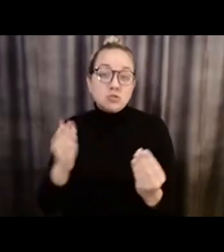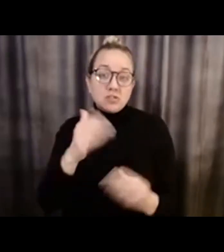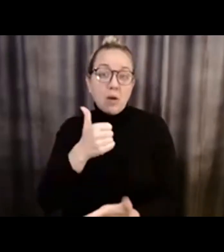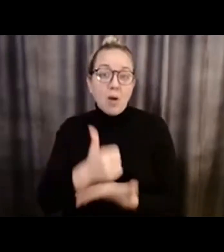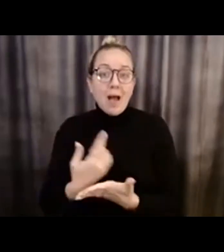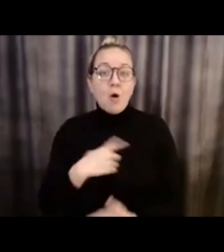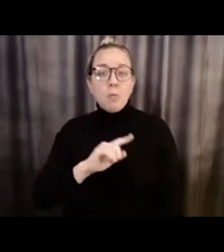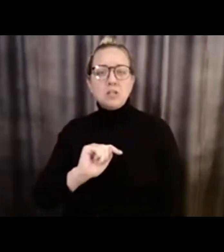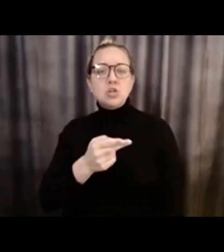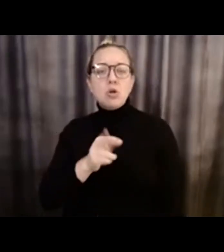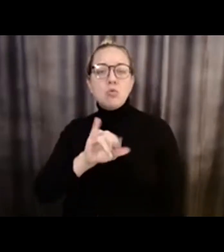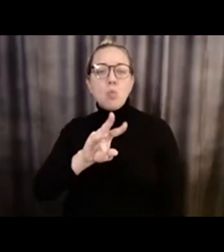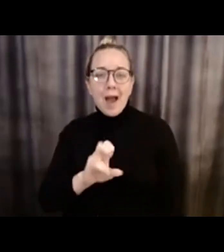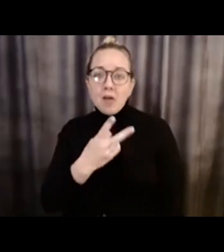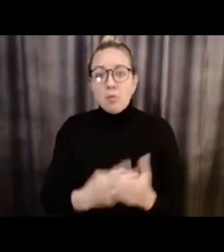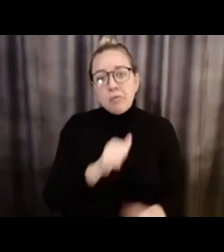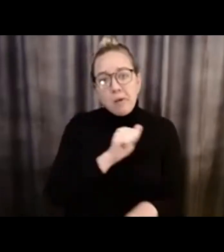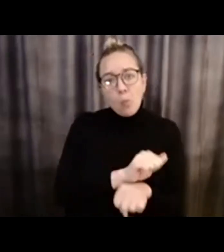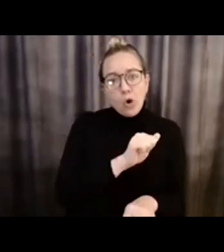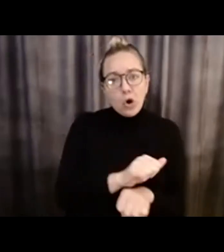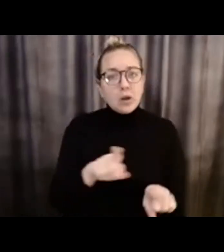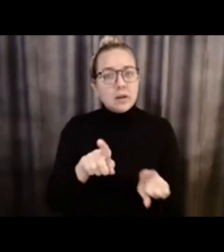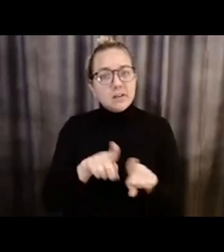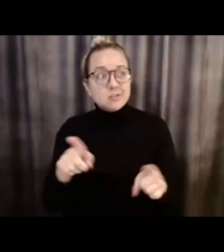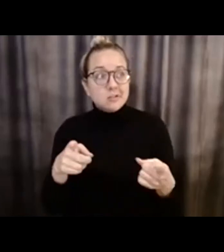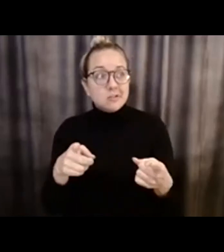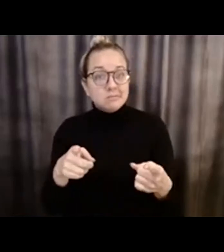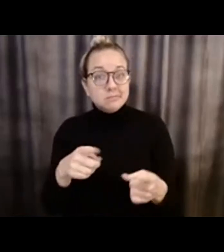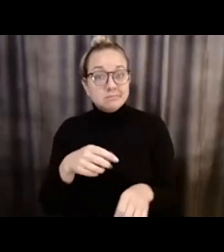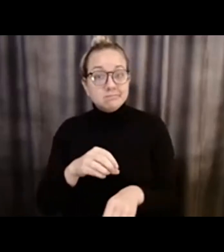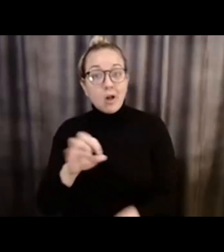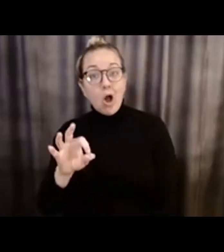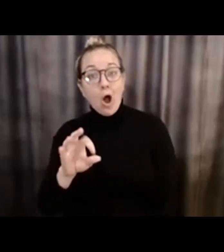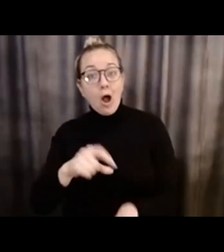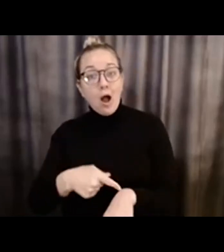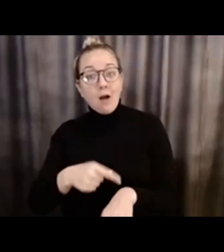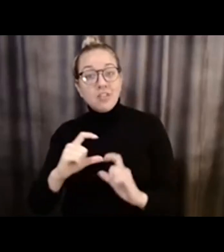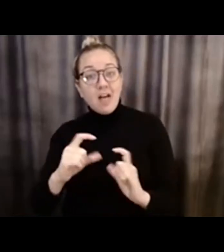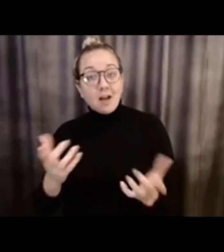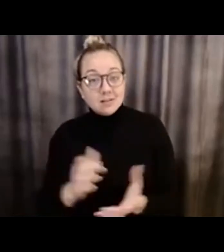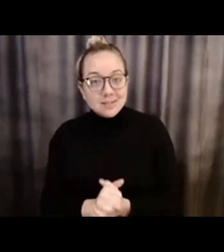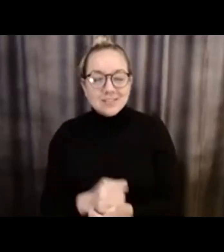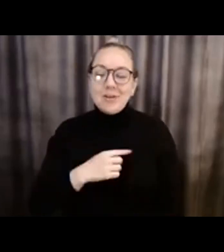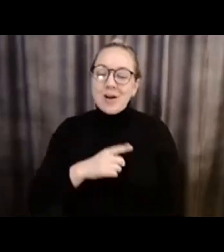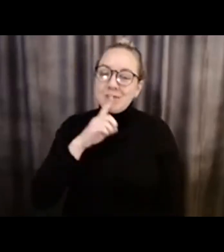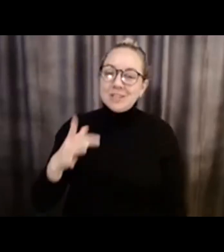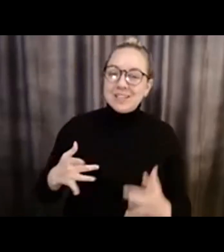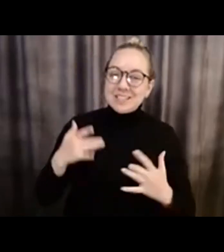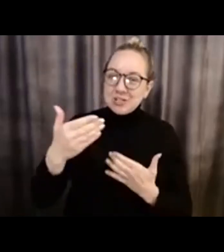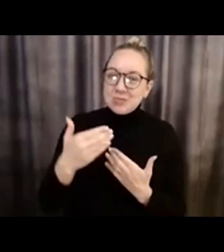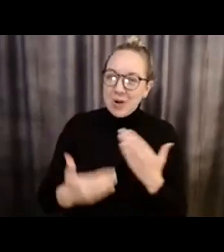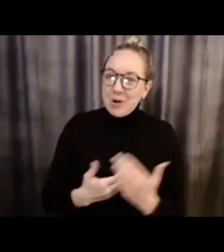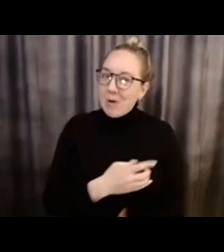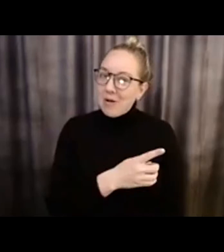and off the clock. I'm so excited to welcome you all and to